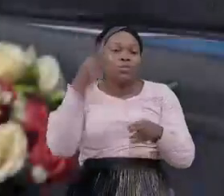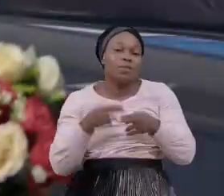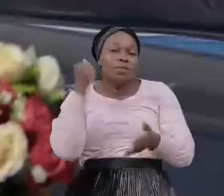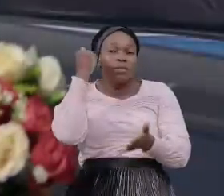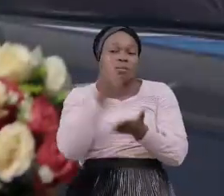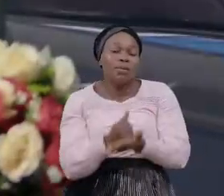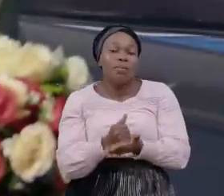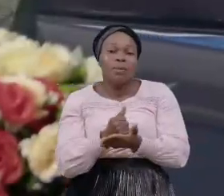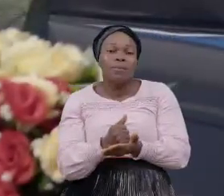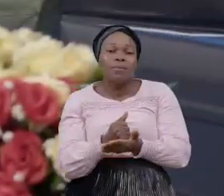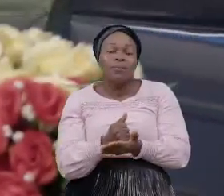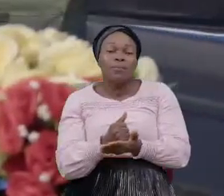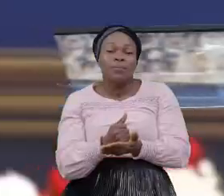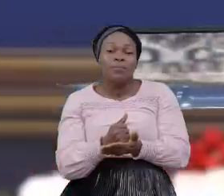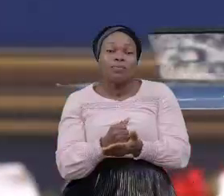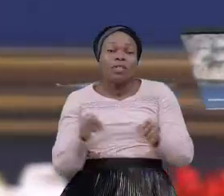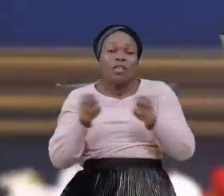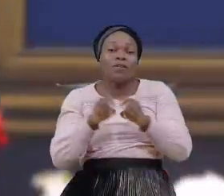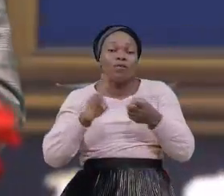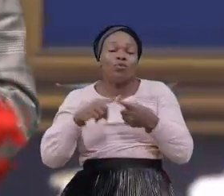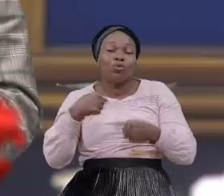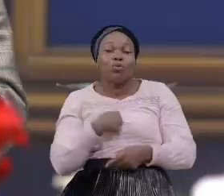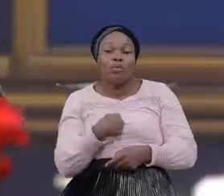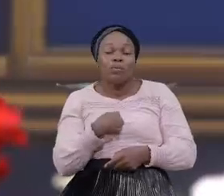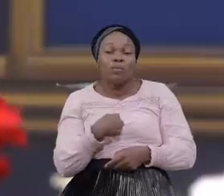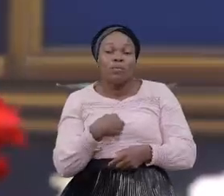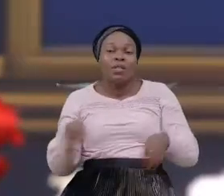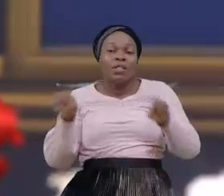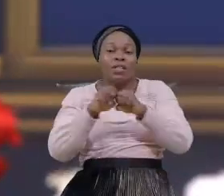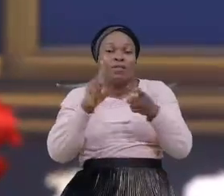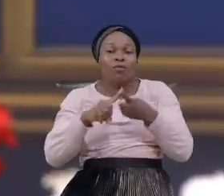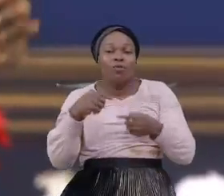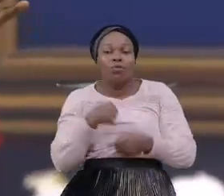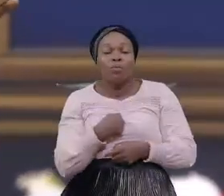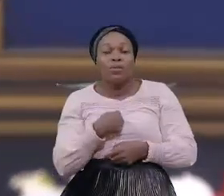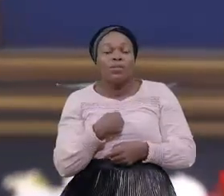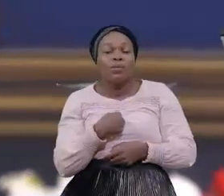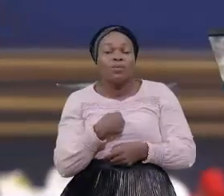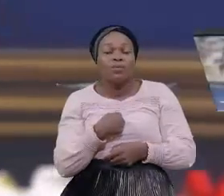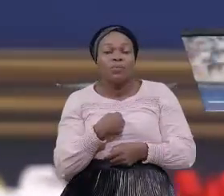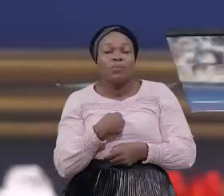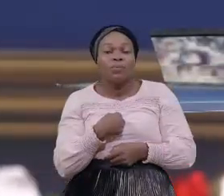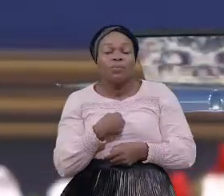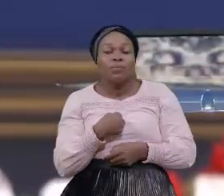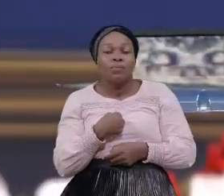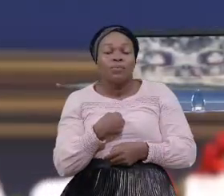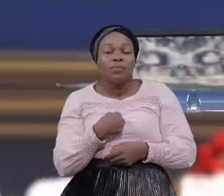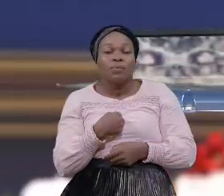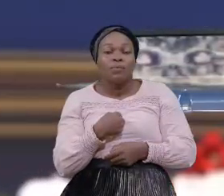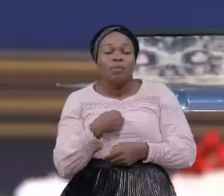Even to me. I said even to me. You know, I forget all